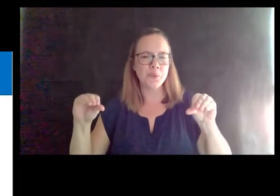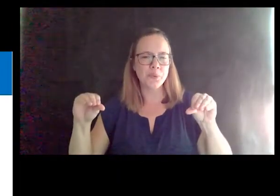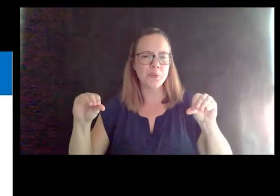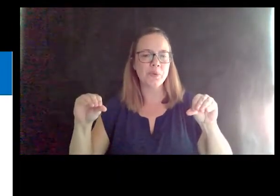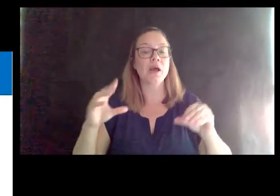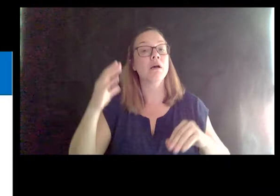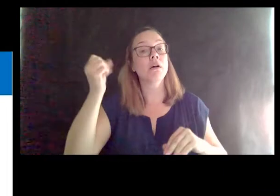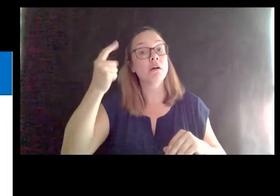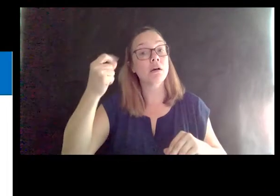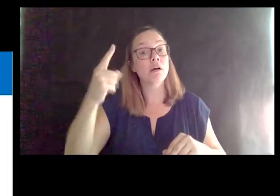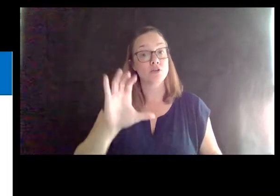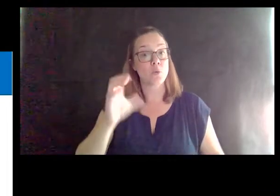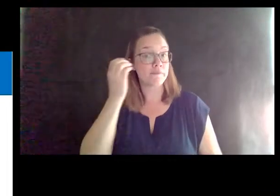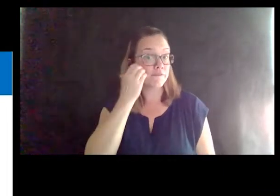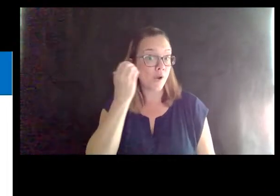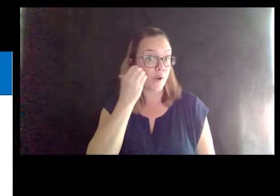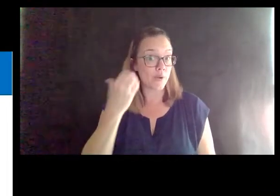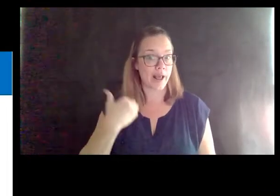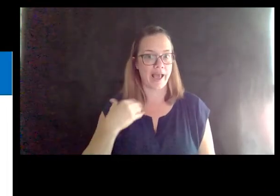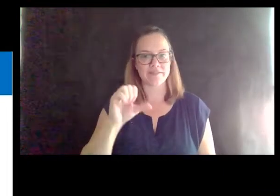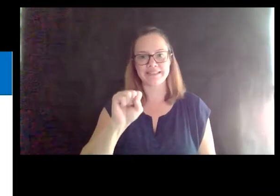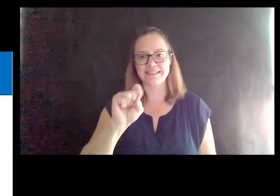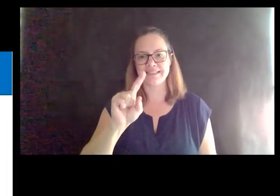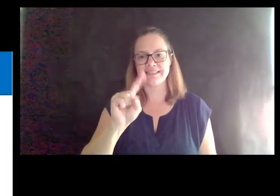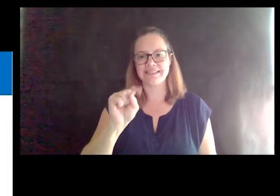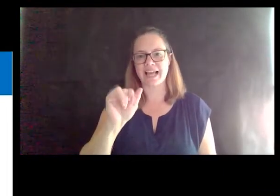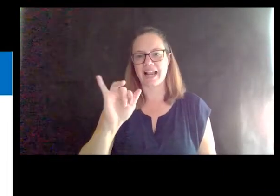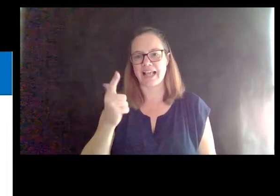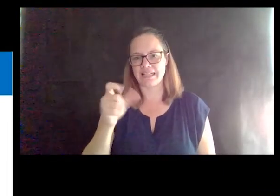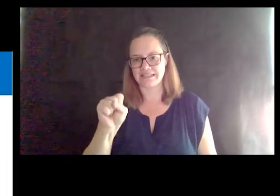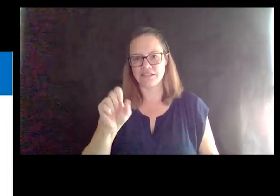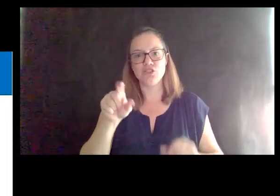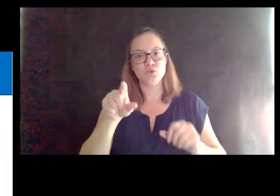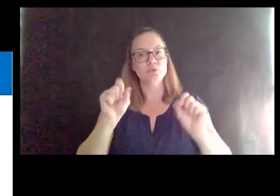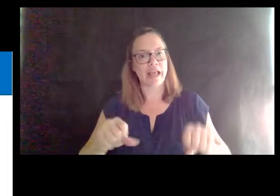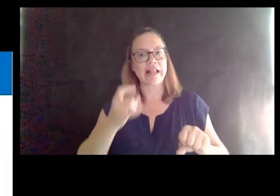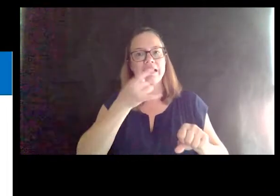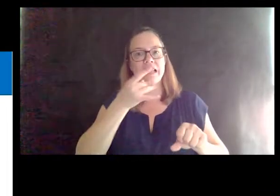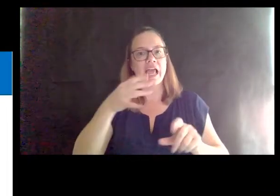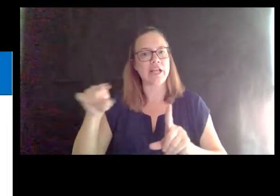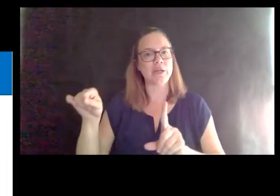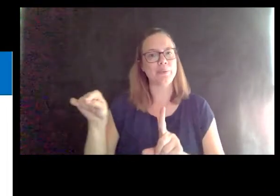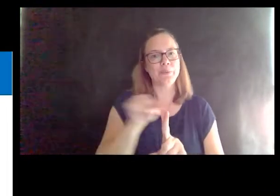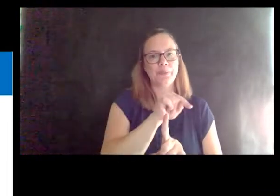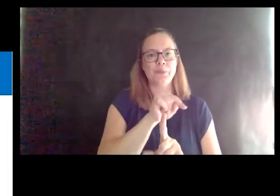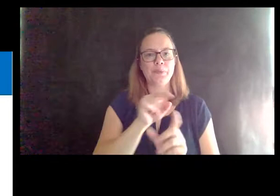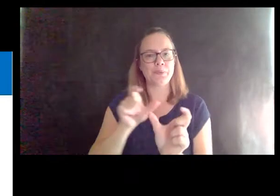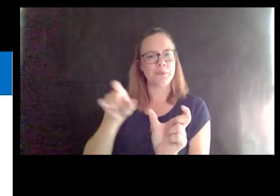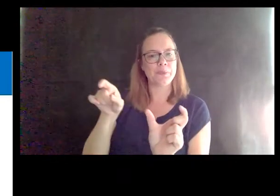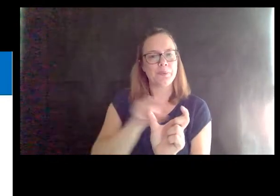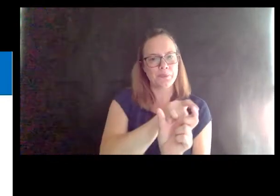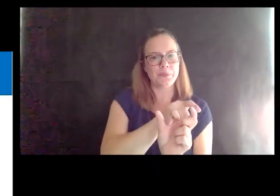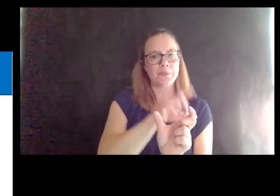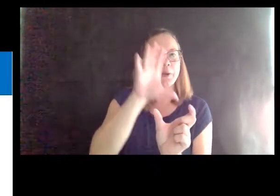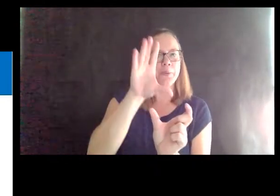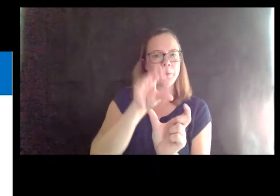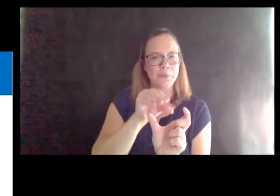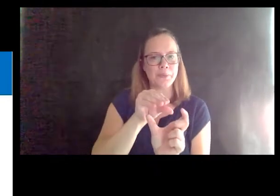You can go to your settings on your phone and decrease the brightness or put a nighttime filter on it.